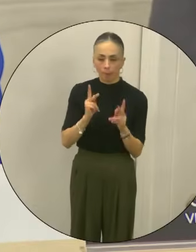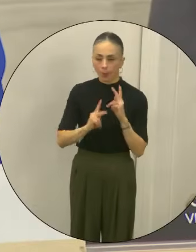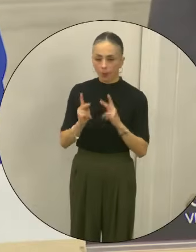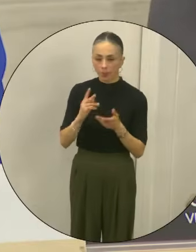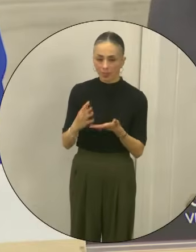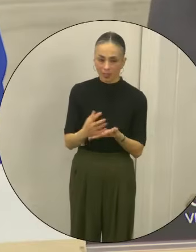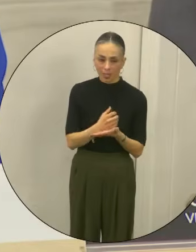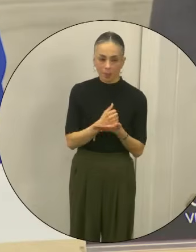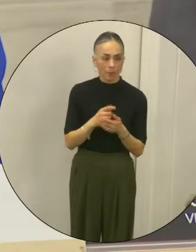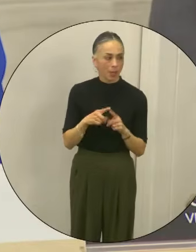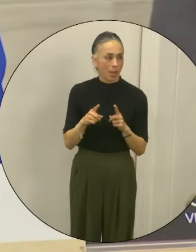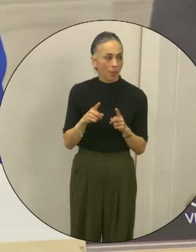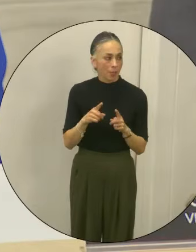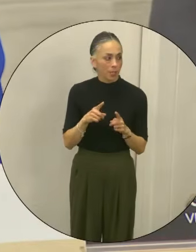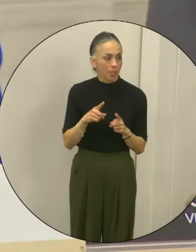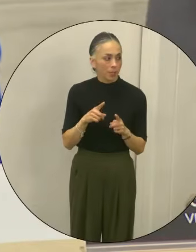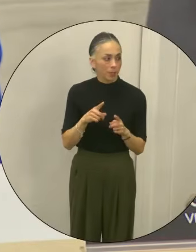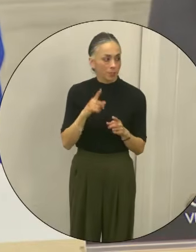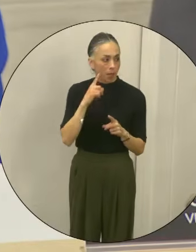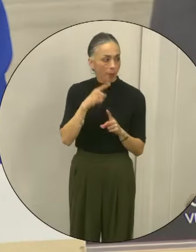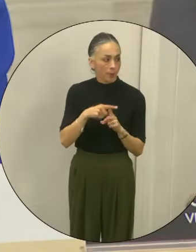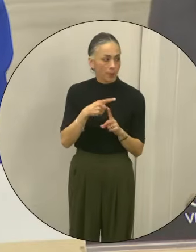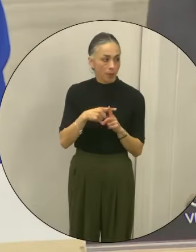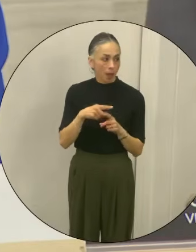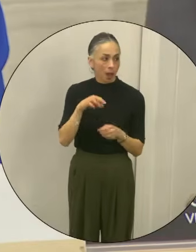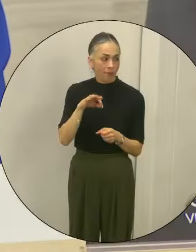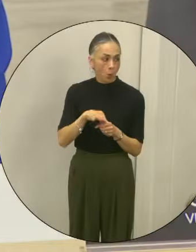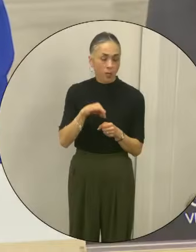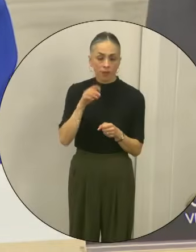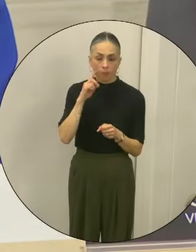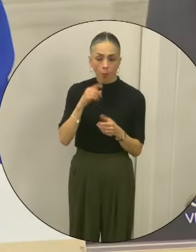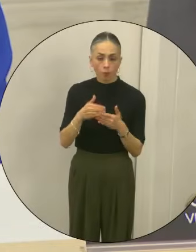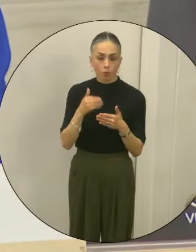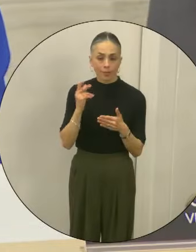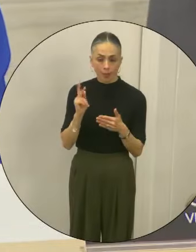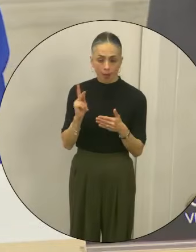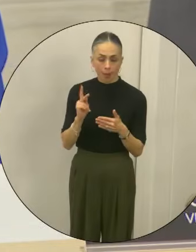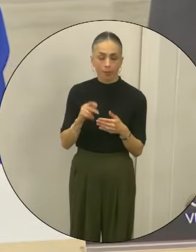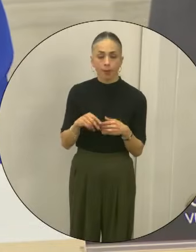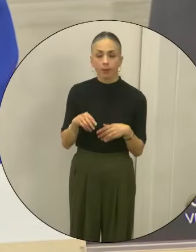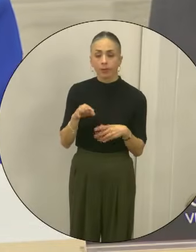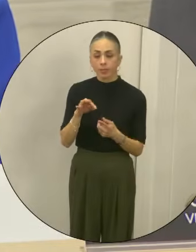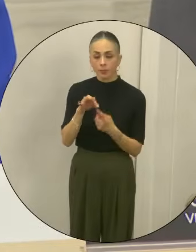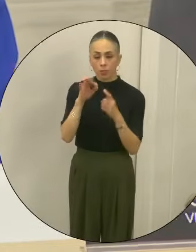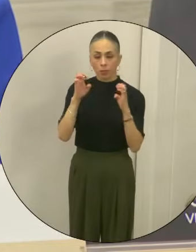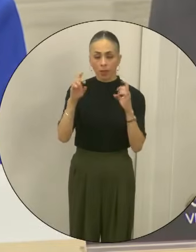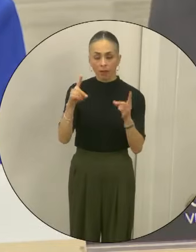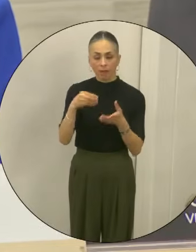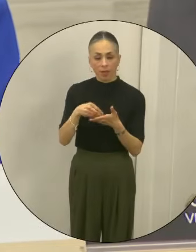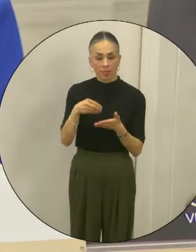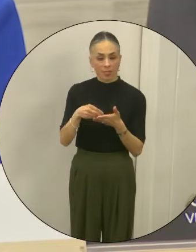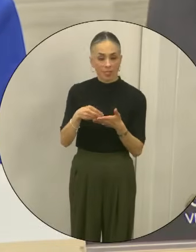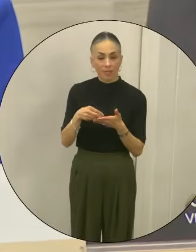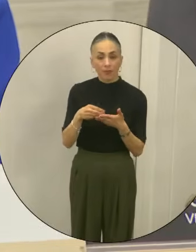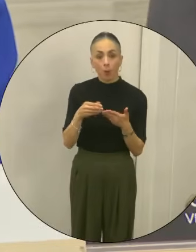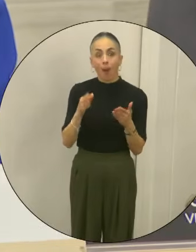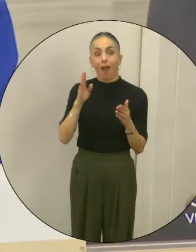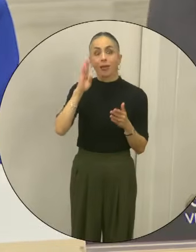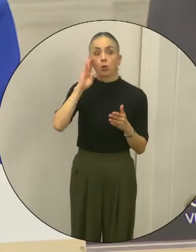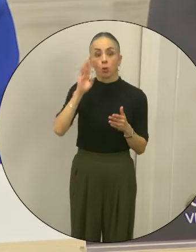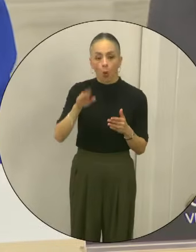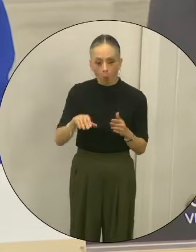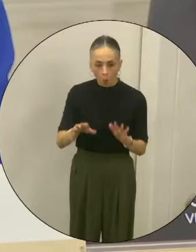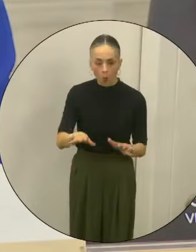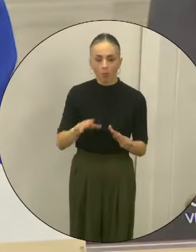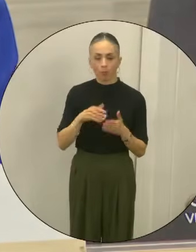So, but I'm going to stay optimistic because I voted for pre-K and special ed funding, even though I know that the